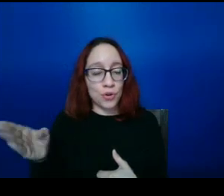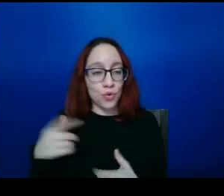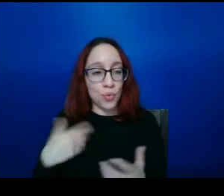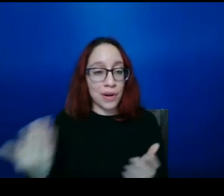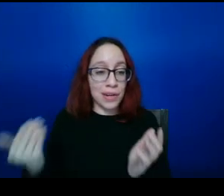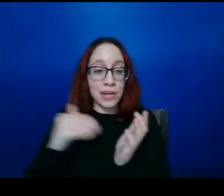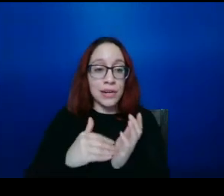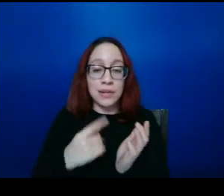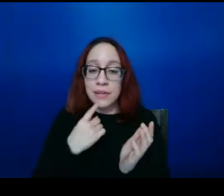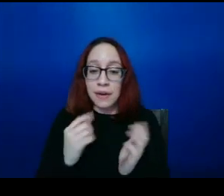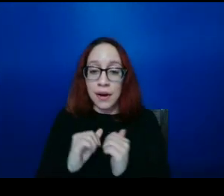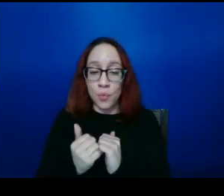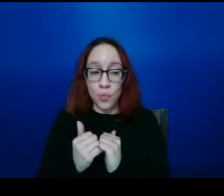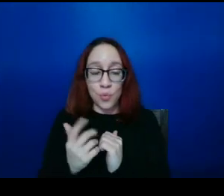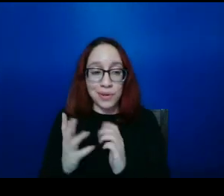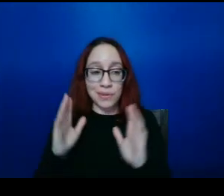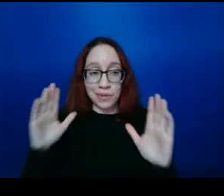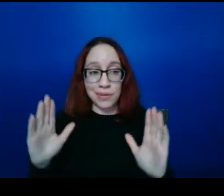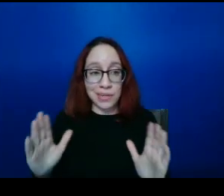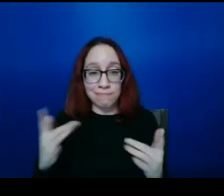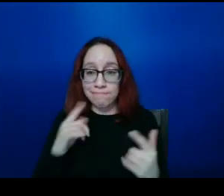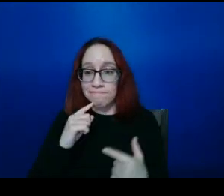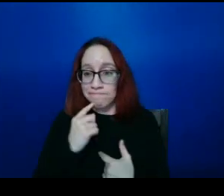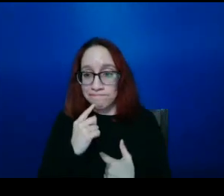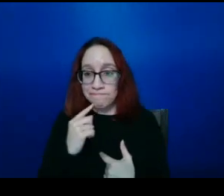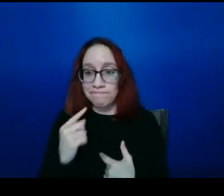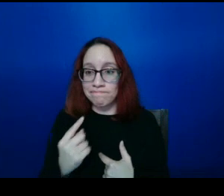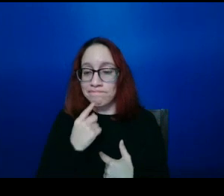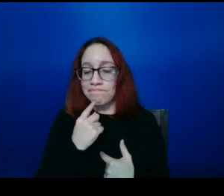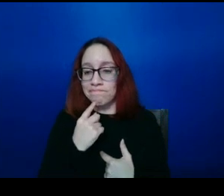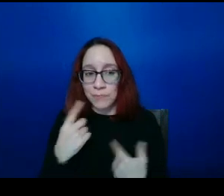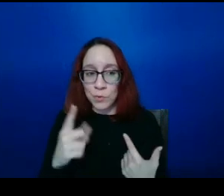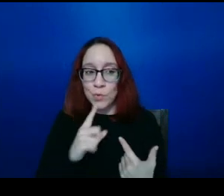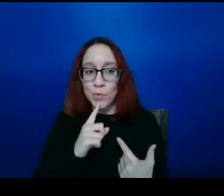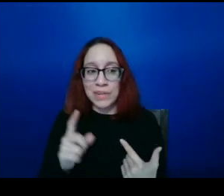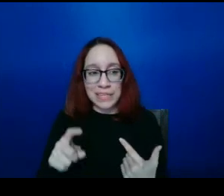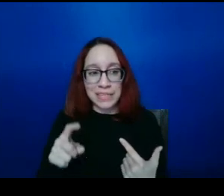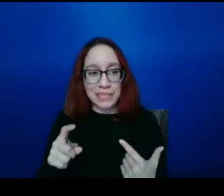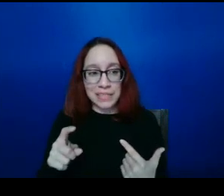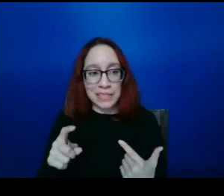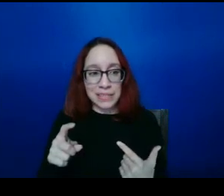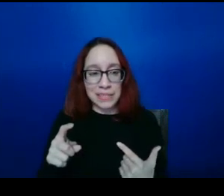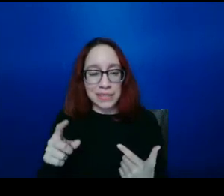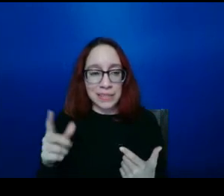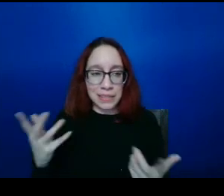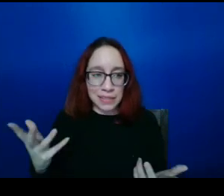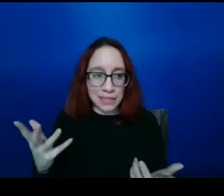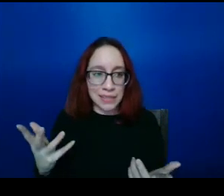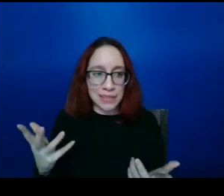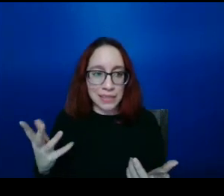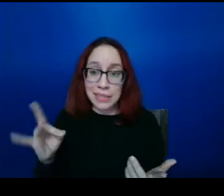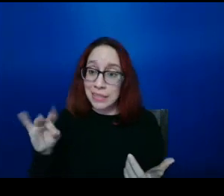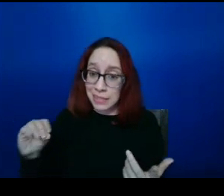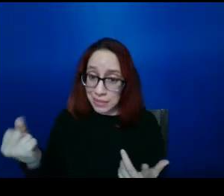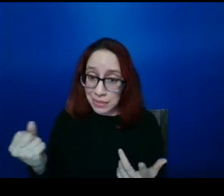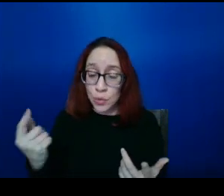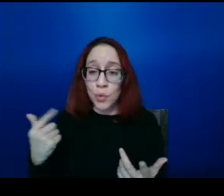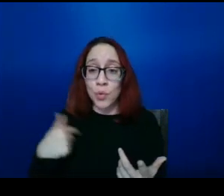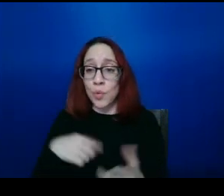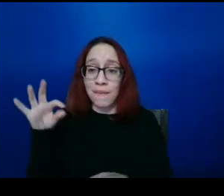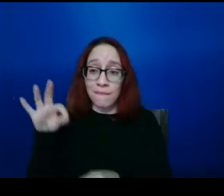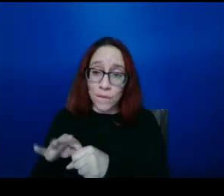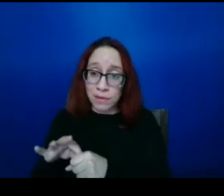I'm going to say how incredibly disappointed I am at this. This really needs to go down. Once again, in the 80s, we voted